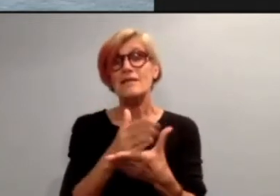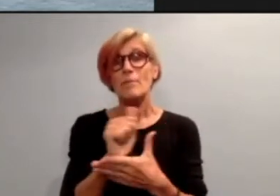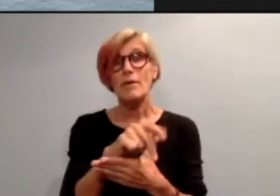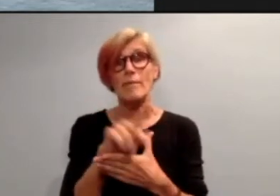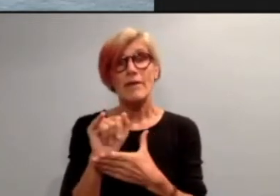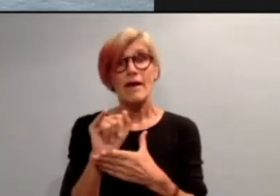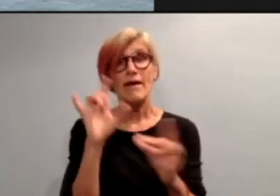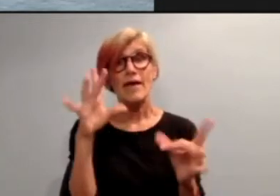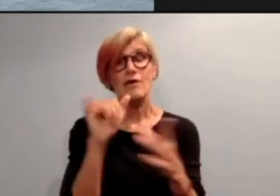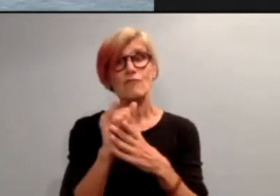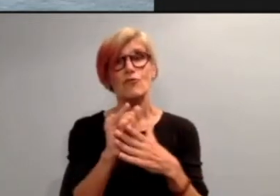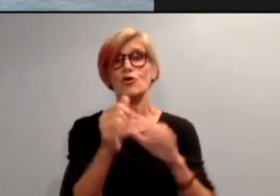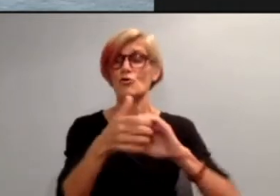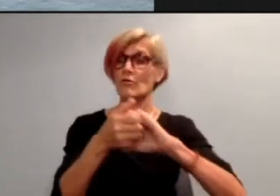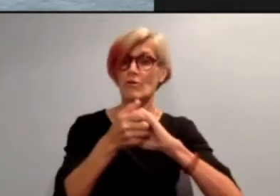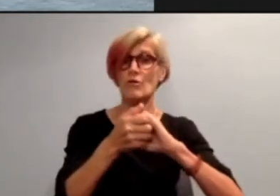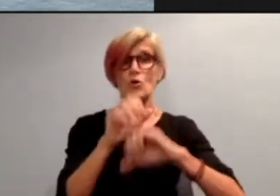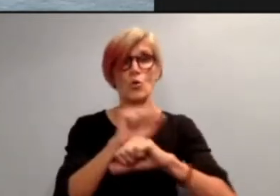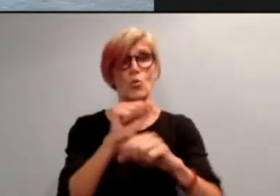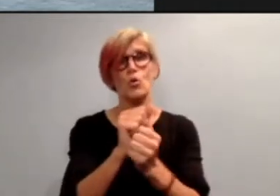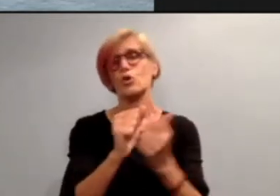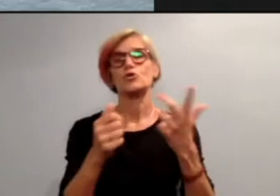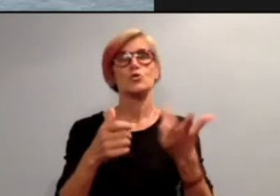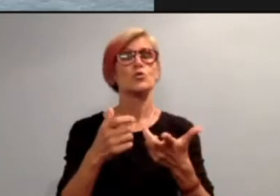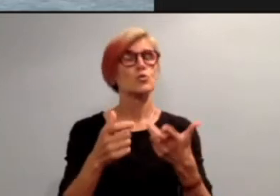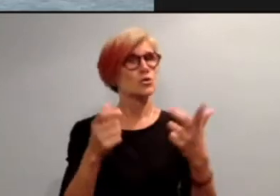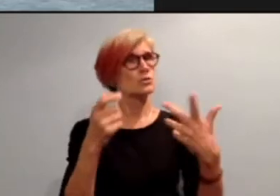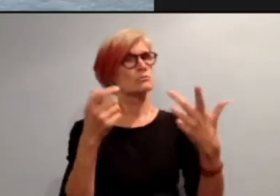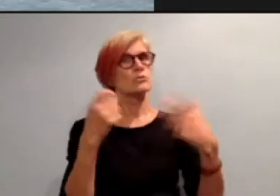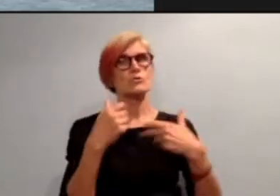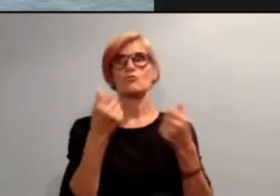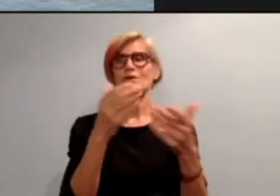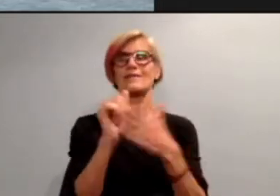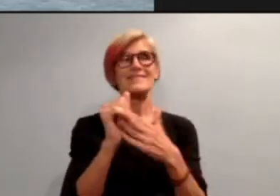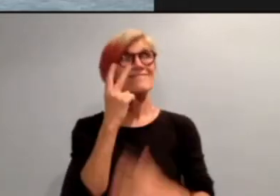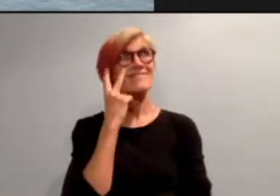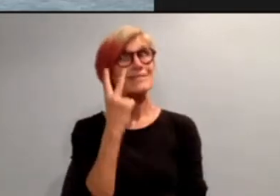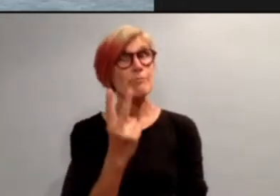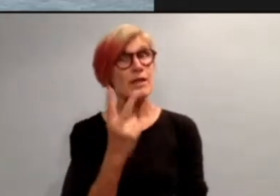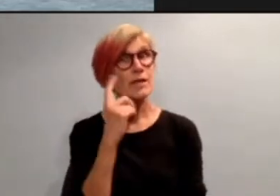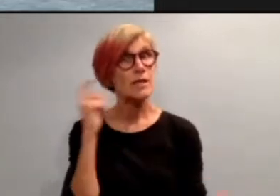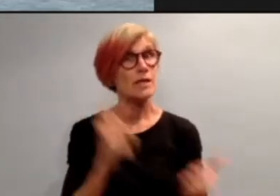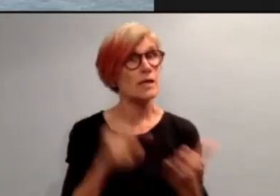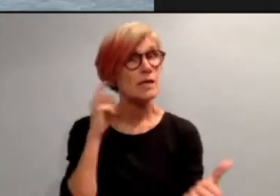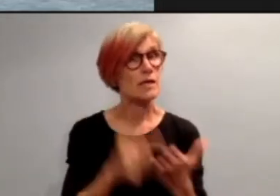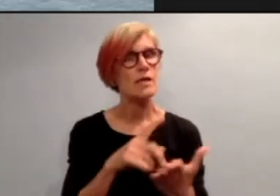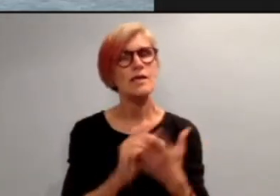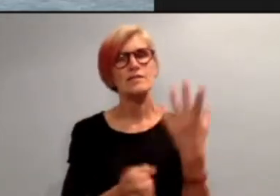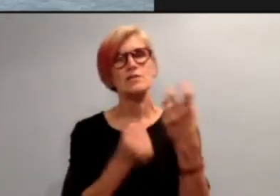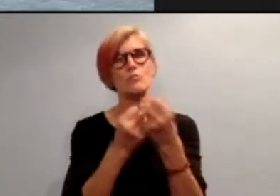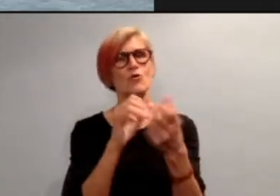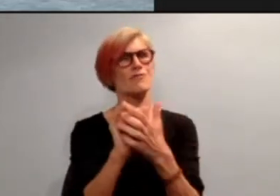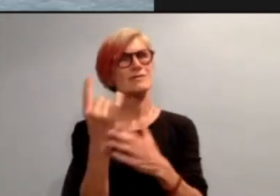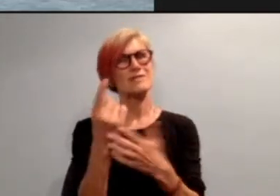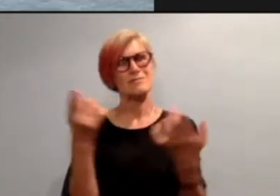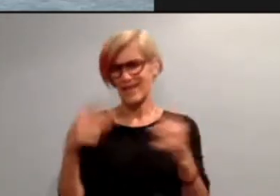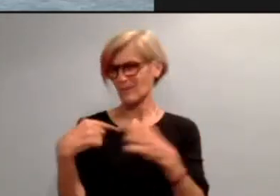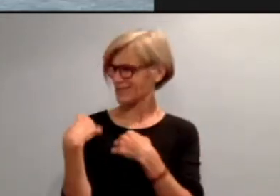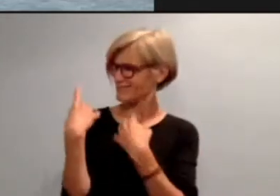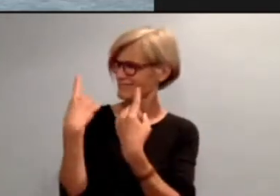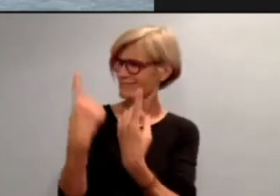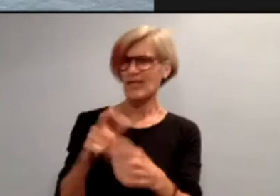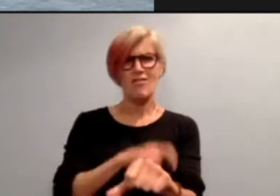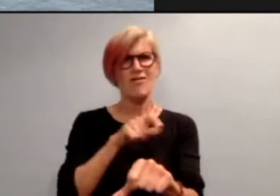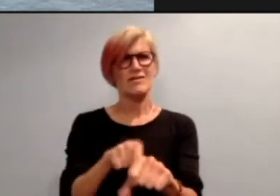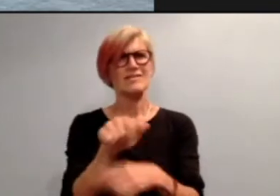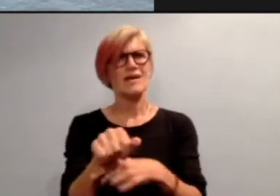and transformative work to create visibility and support for what has been a virus for far too long afflicting the AAPI community, the